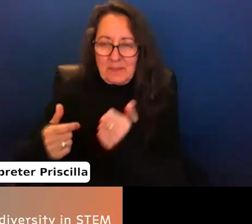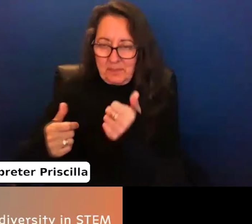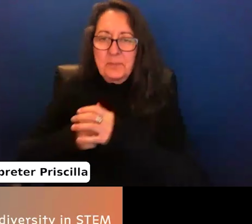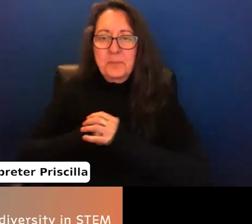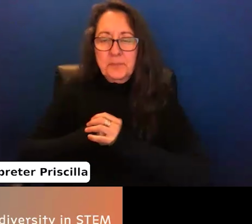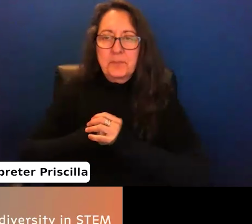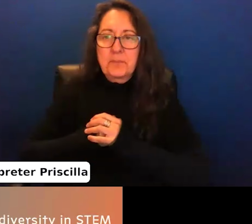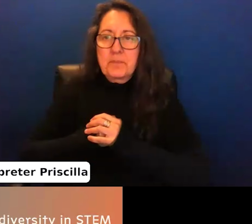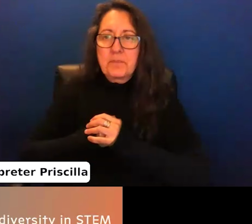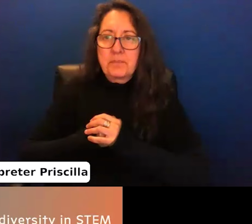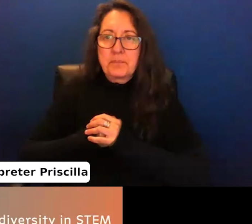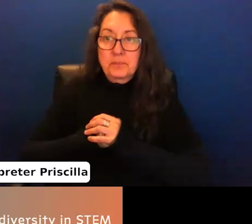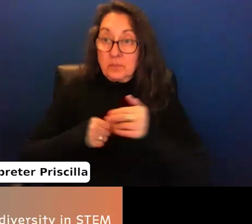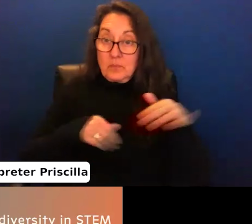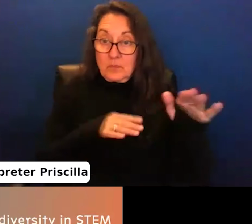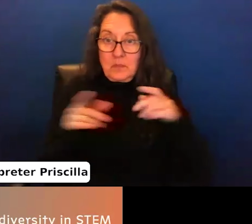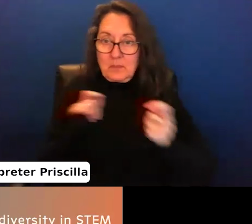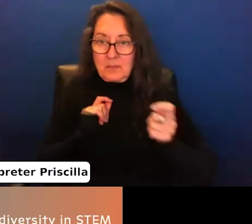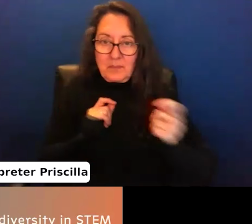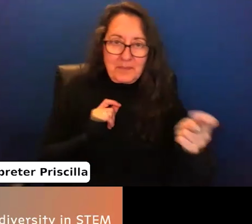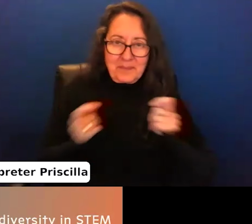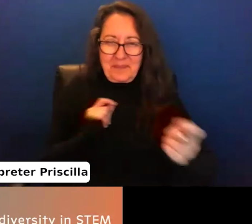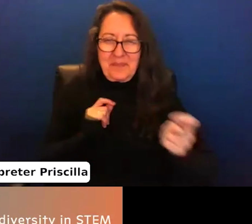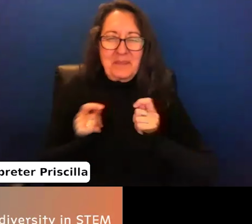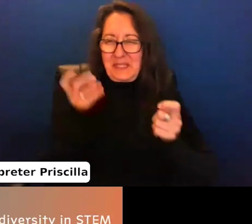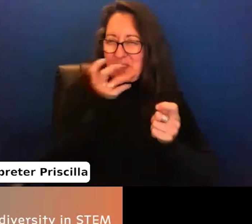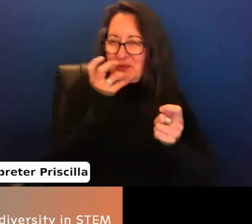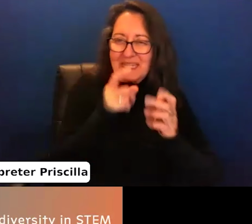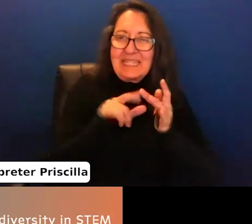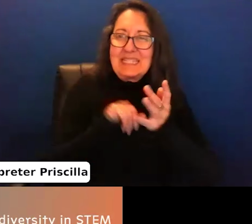Okay, now There's a couple. Oh, you go. sorry. There was a question about